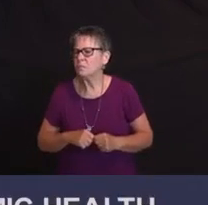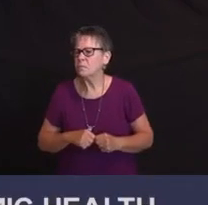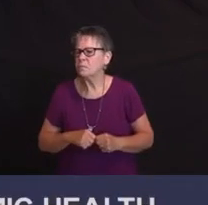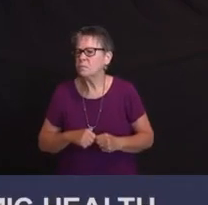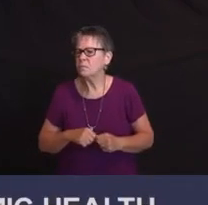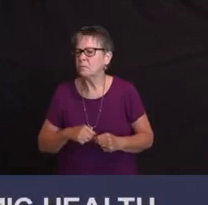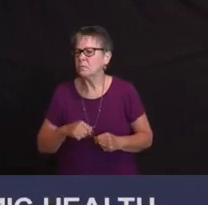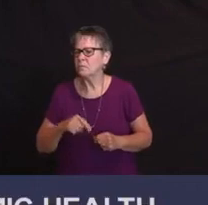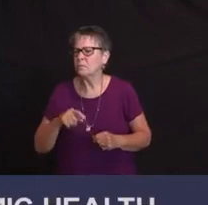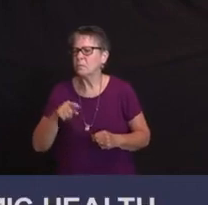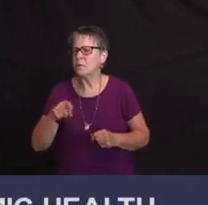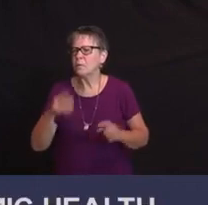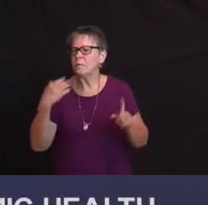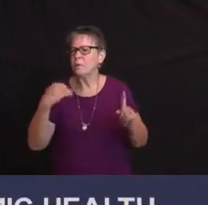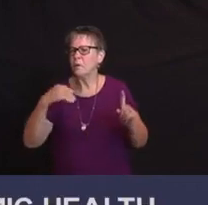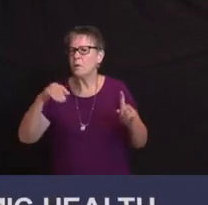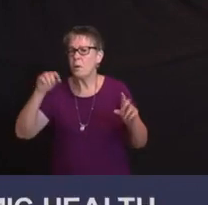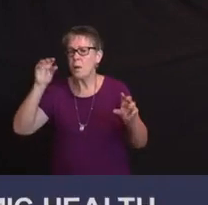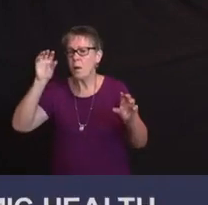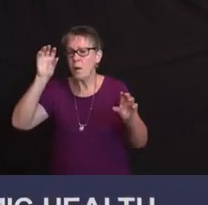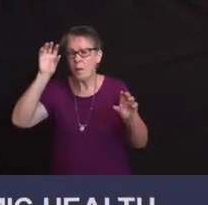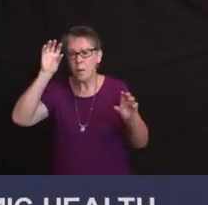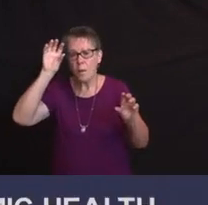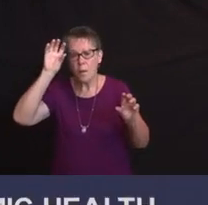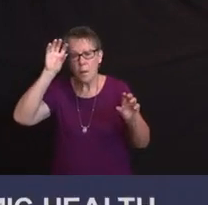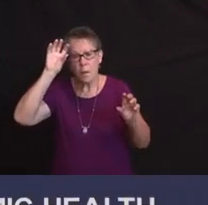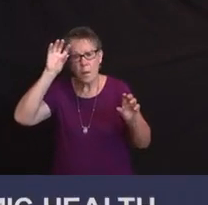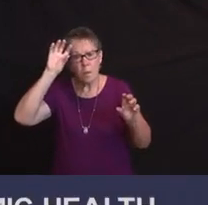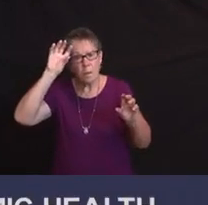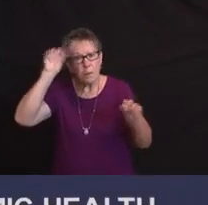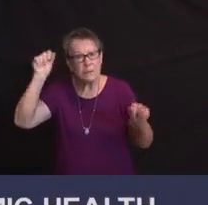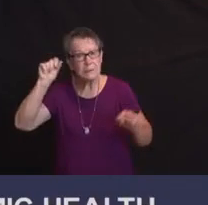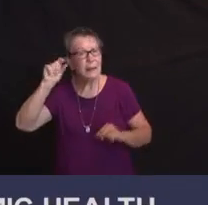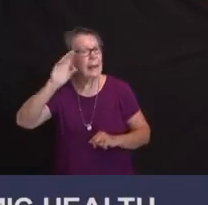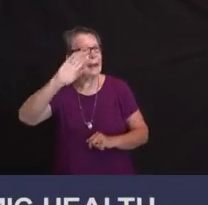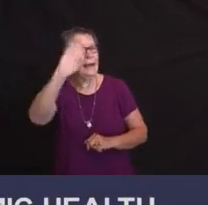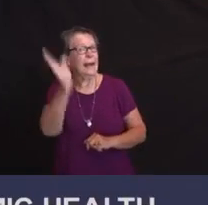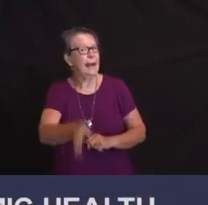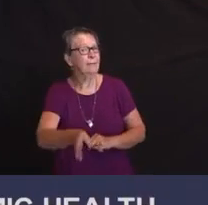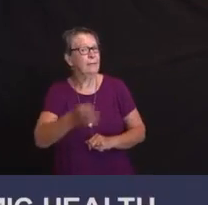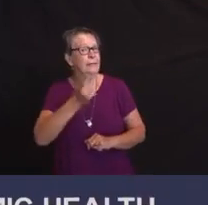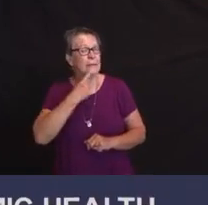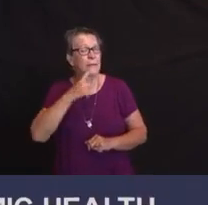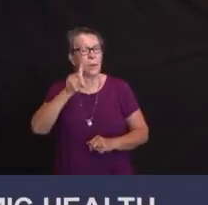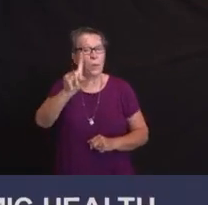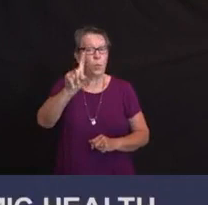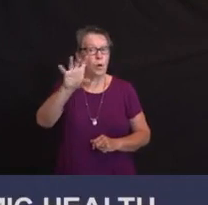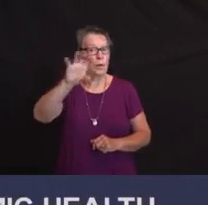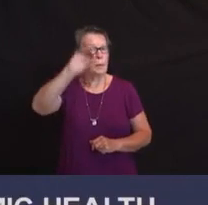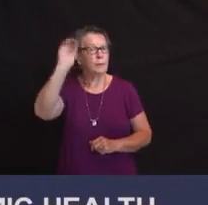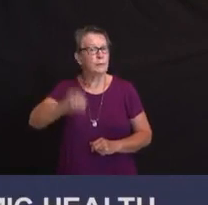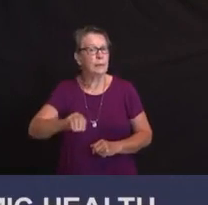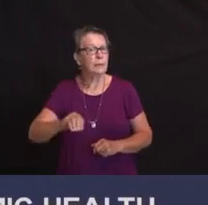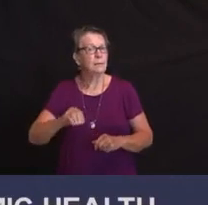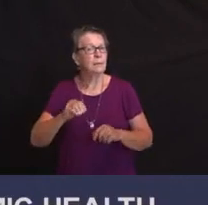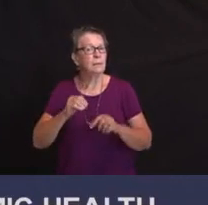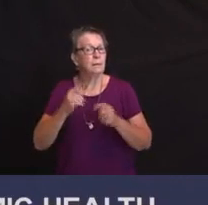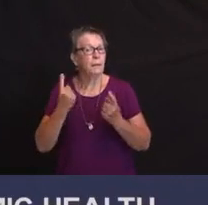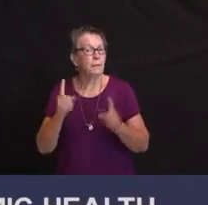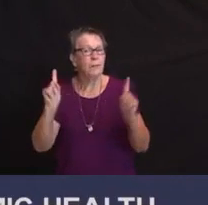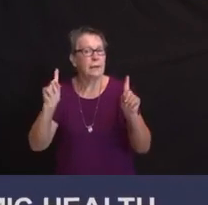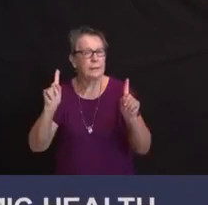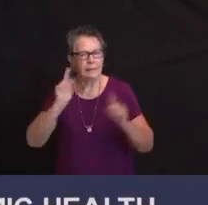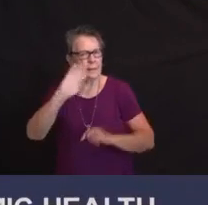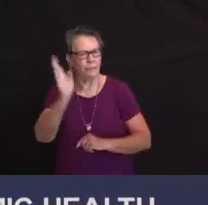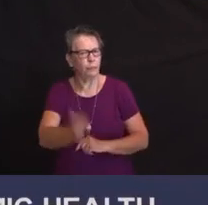100% effective. But I remember saying when they first came out, the fact that they were in the 90s was almost unheard of. And that's what